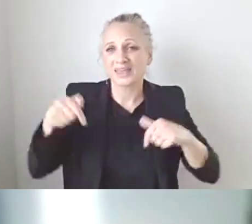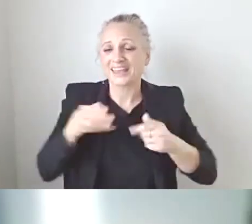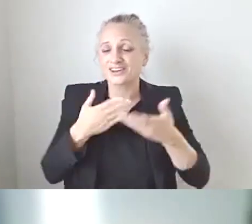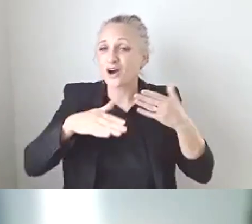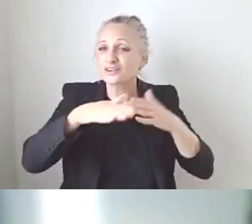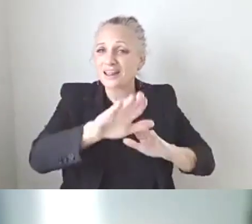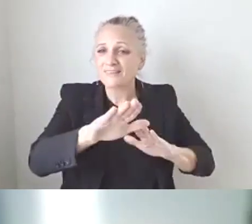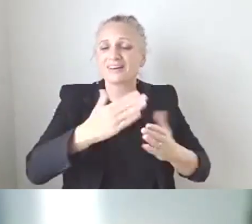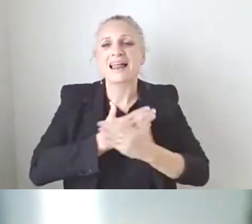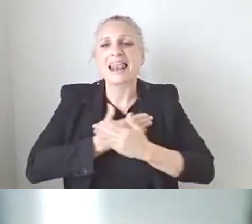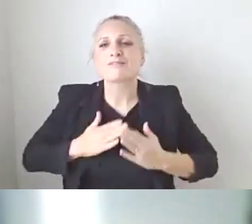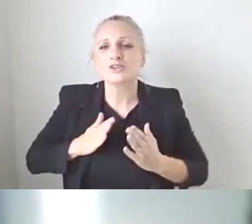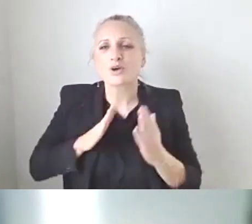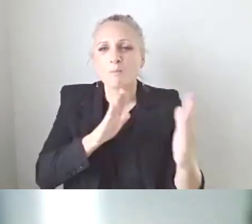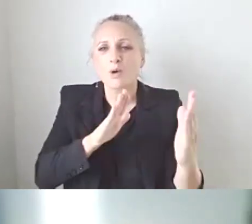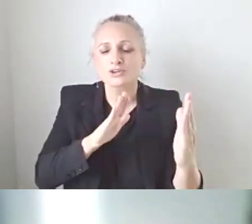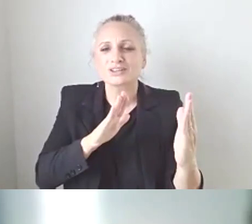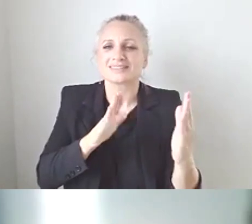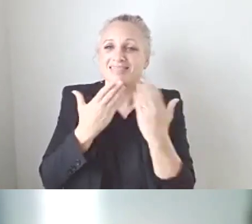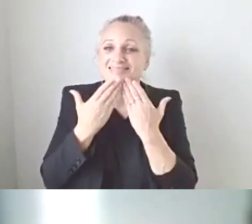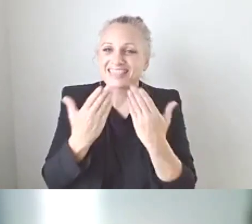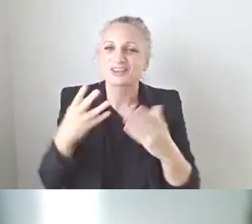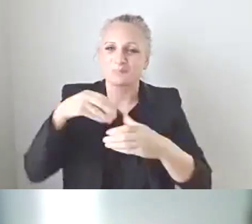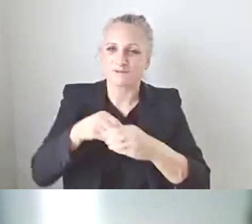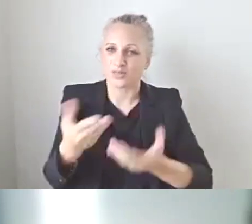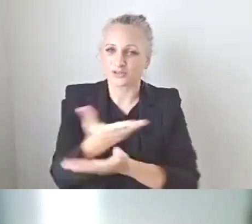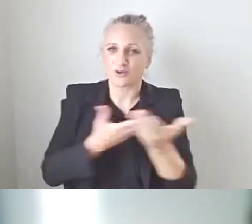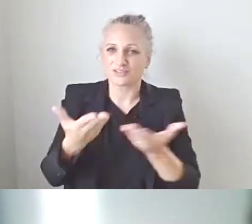being part of this conversation. Kia ora.